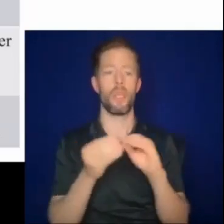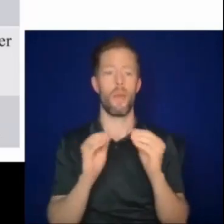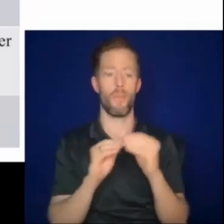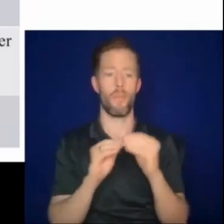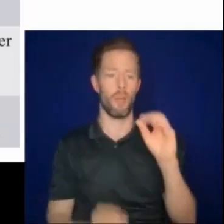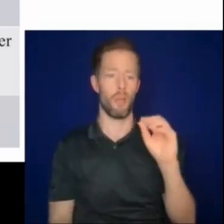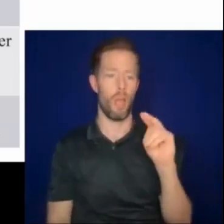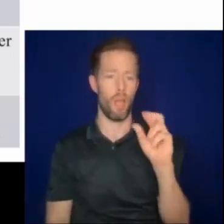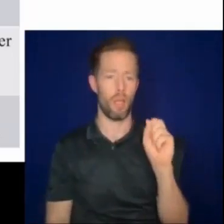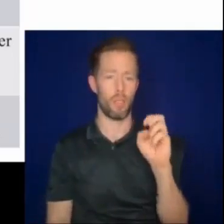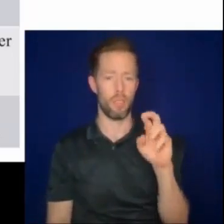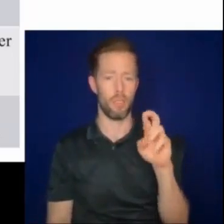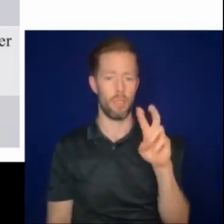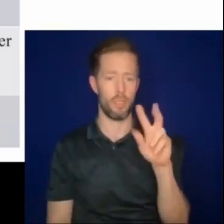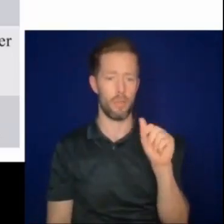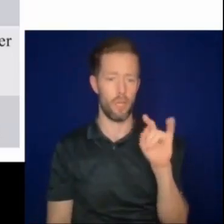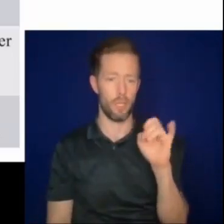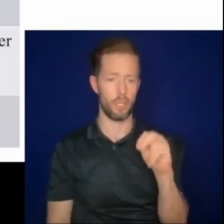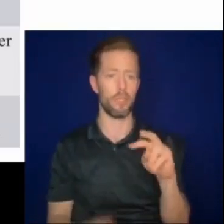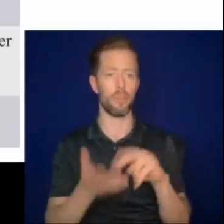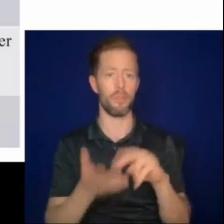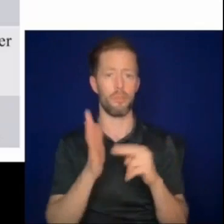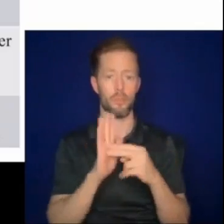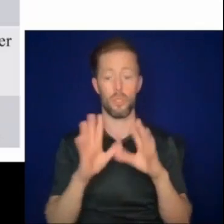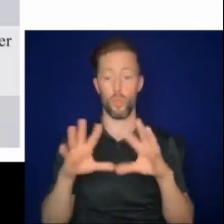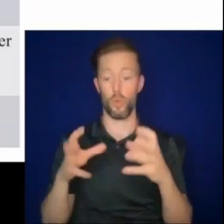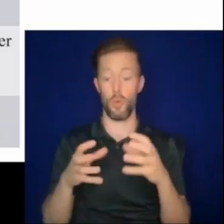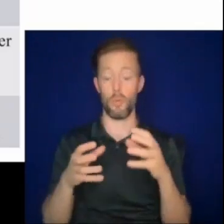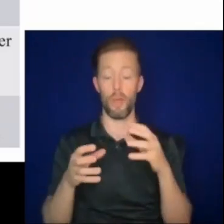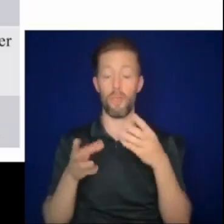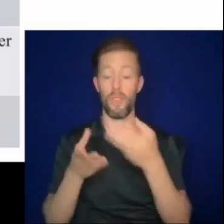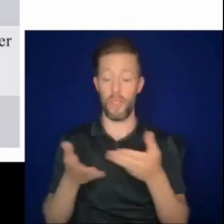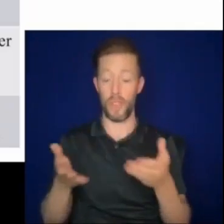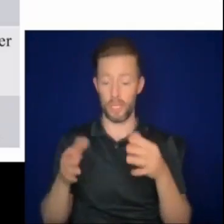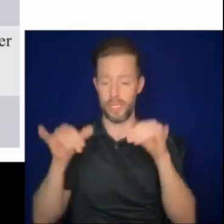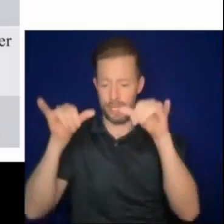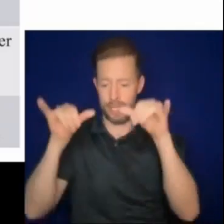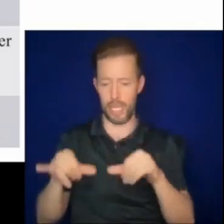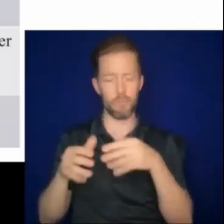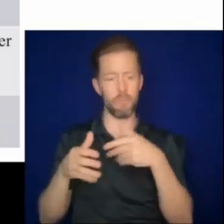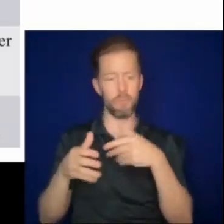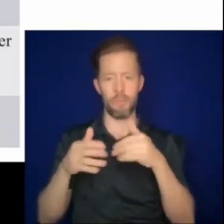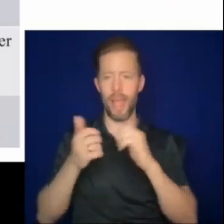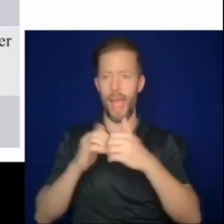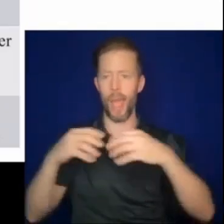And the last one is numbers conservation. So this is the ability to recognize that a group of items is the same